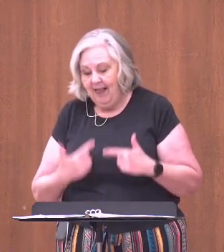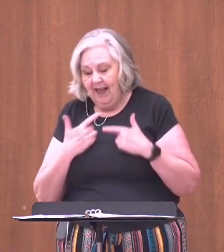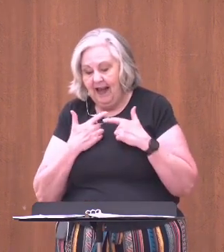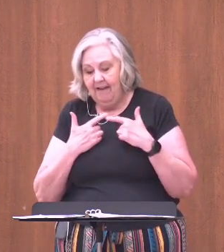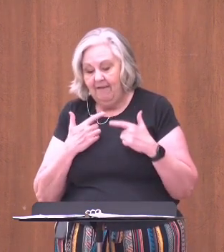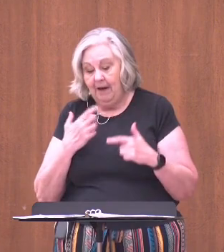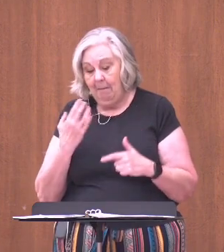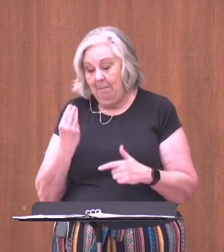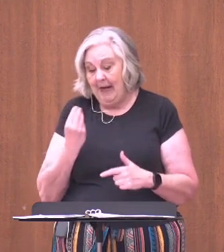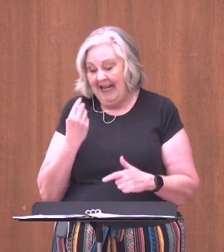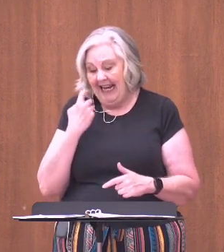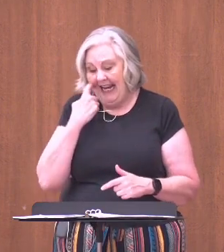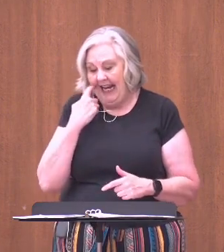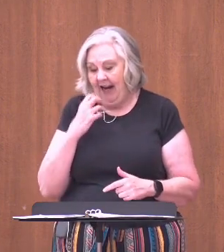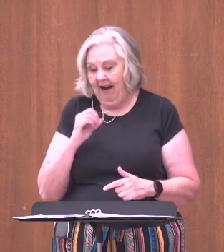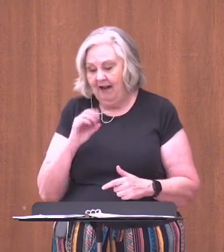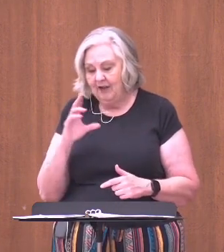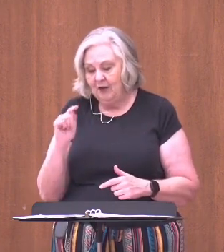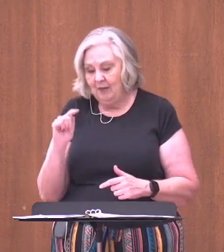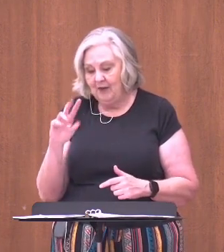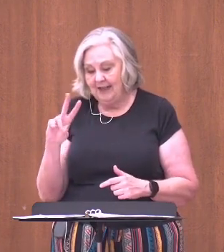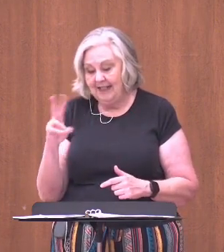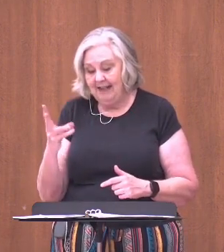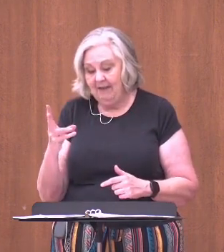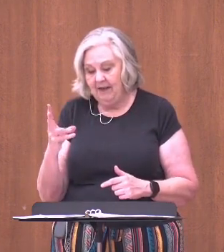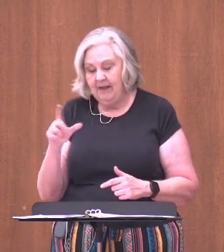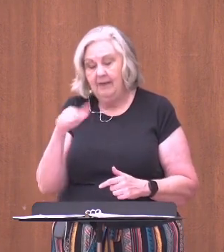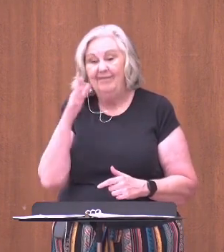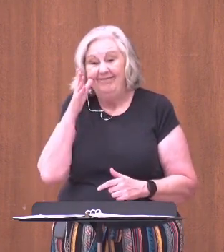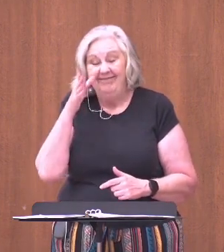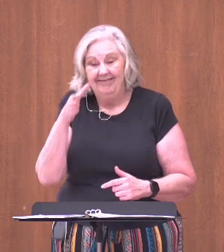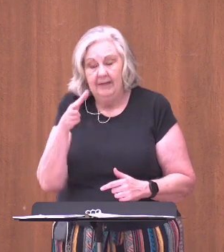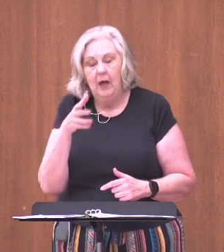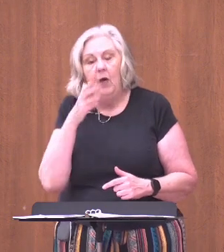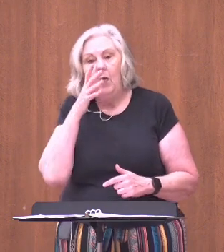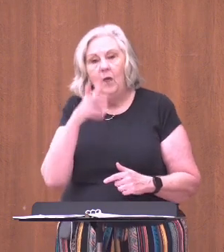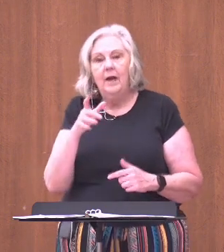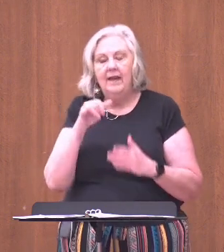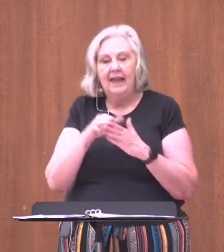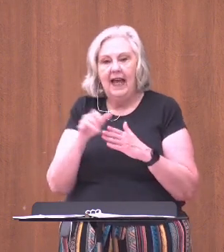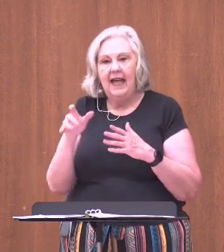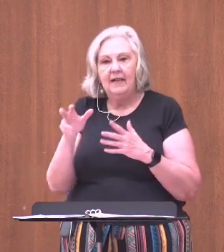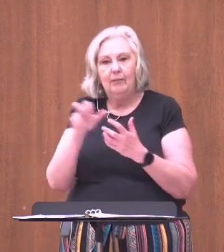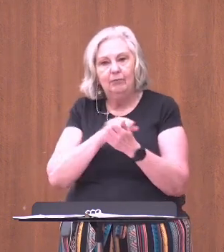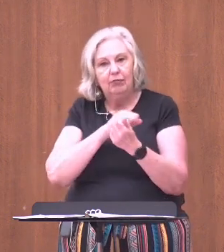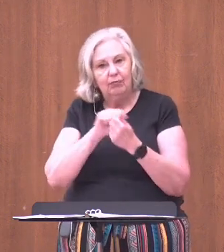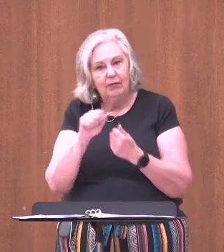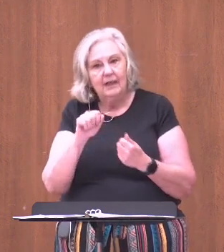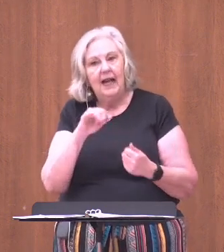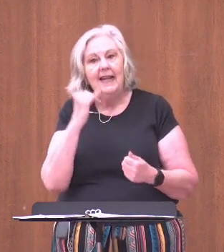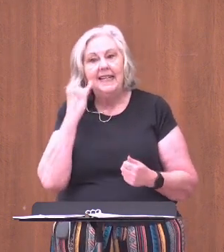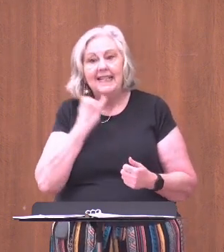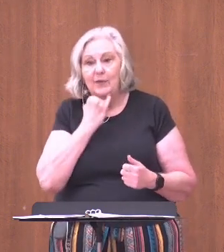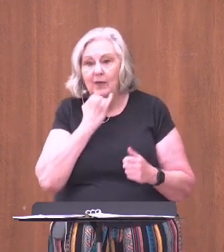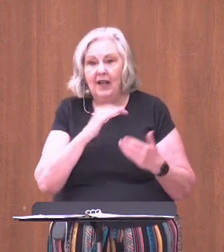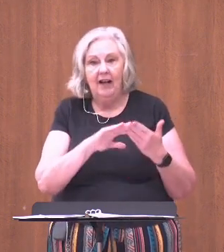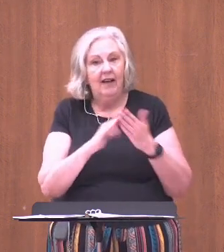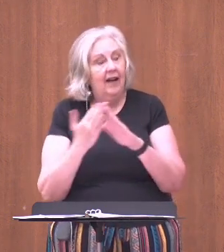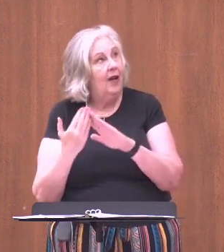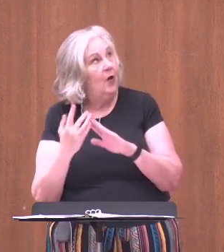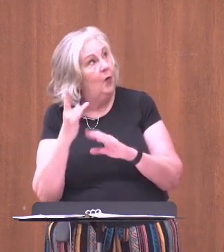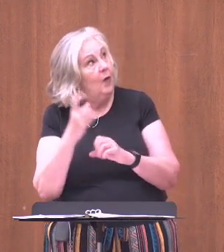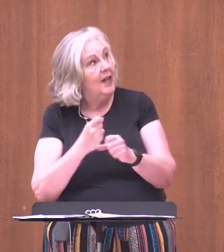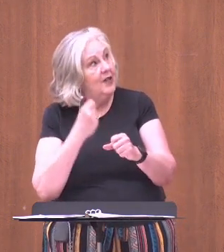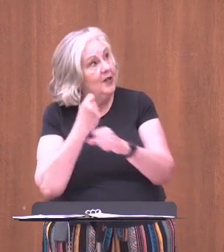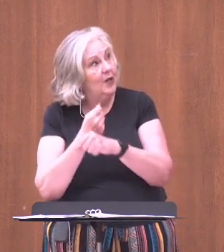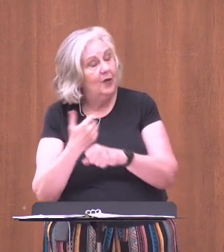Well, Monday, October 7th, marks the anniversary of the Hamas attack on Israel. 1 year ago, and the